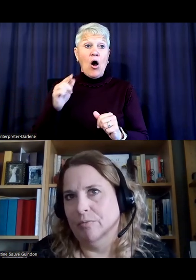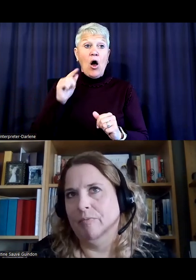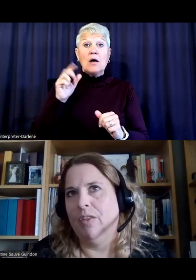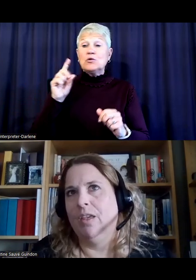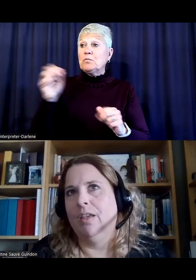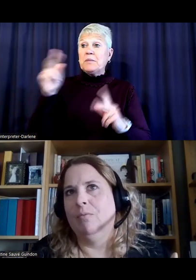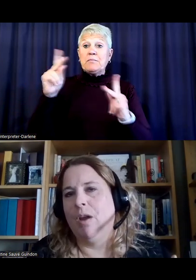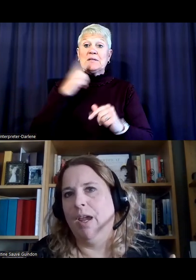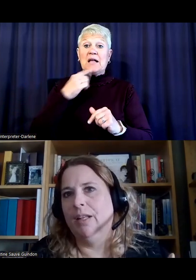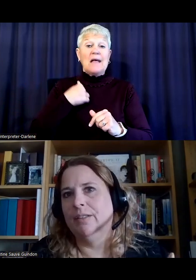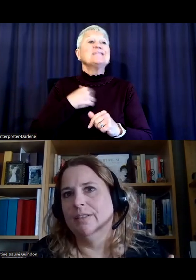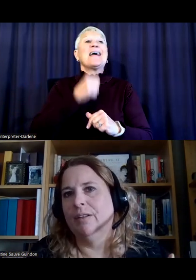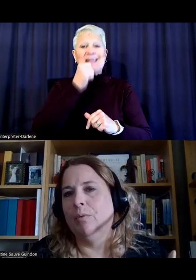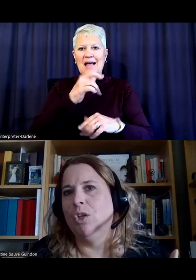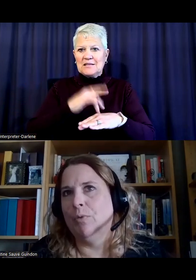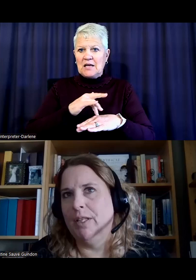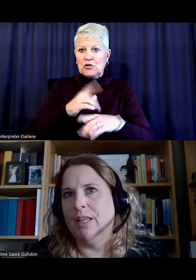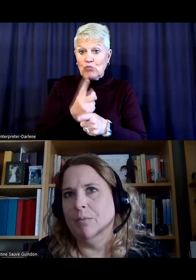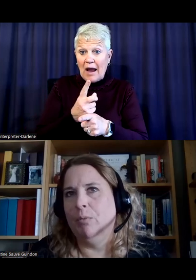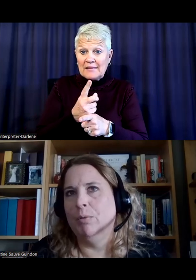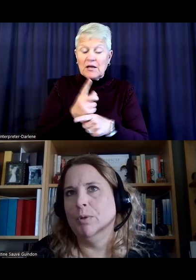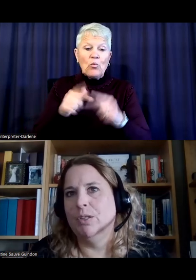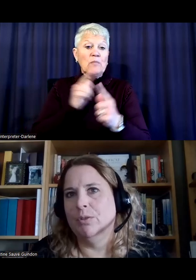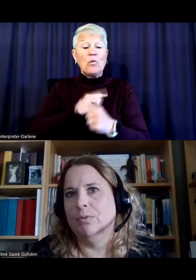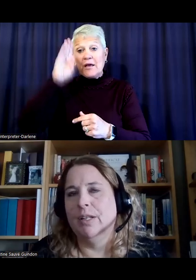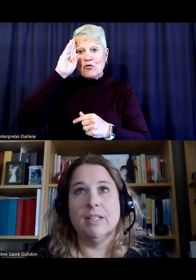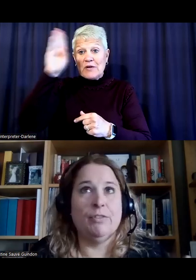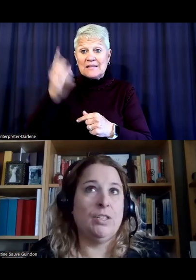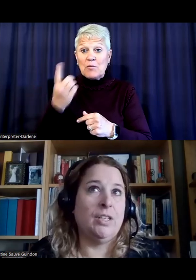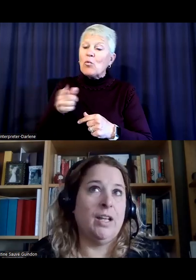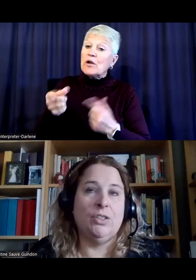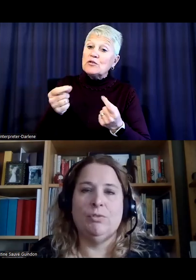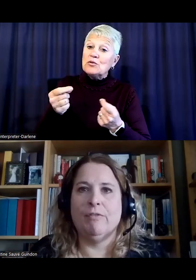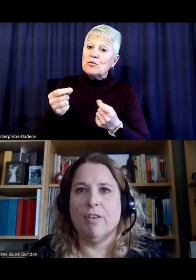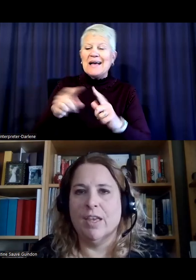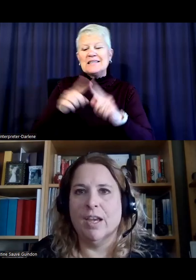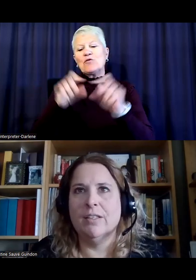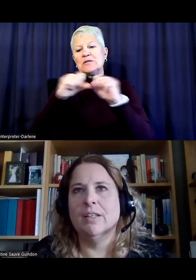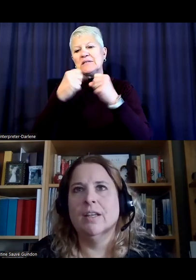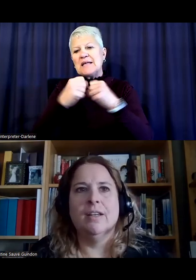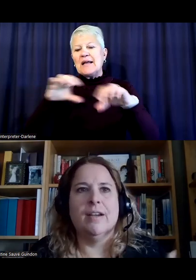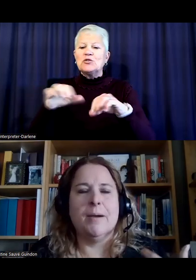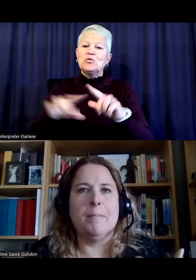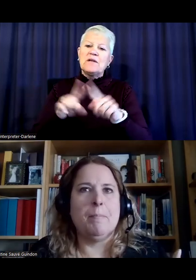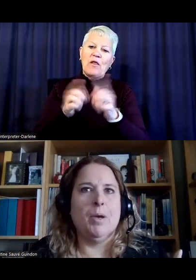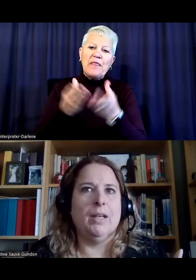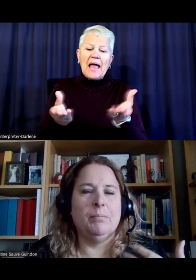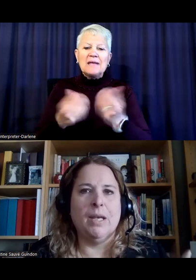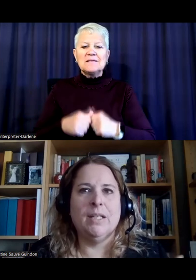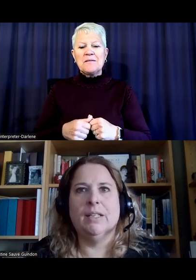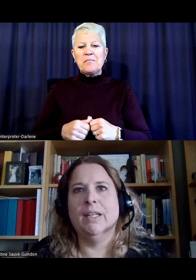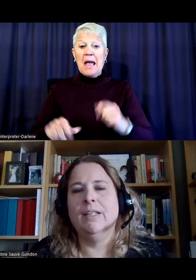do, right? When we greet someone, what do? Different societies do different things.